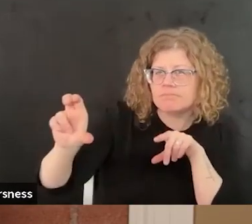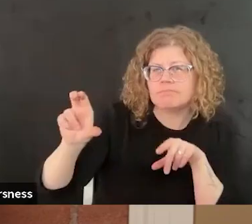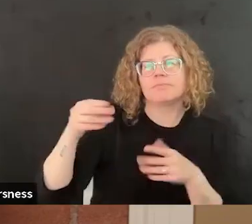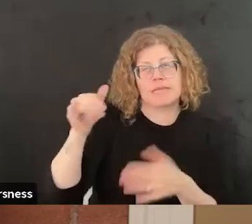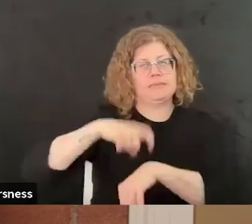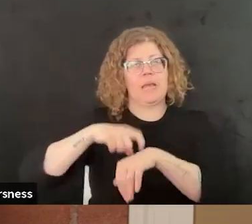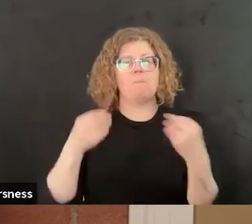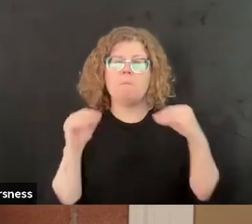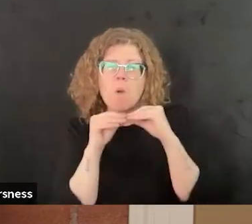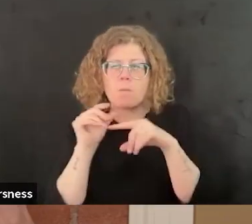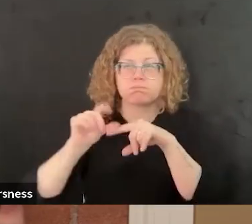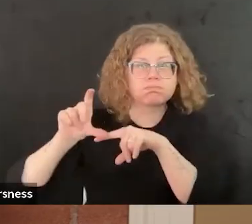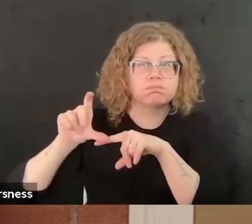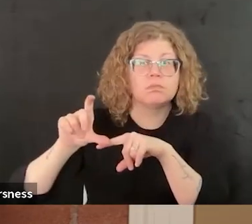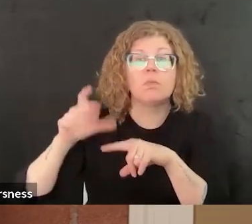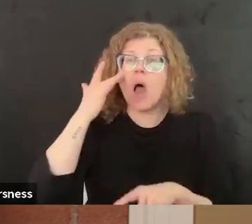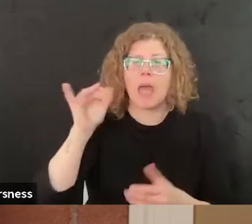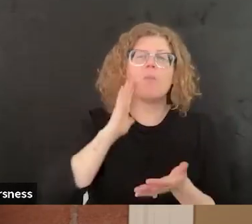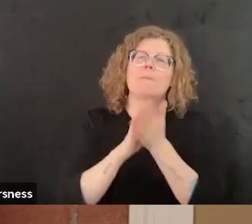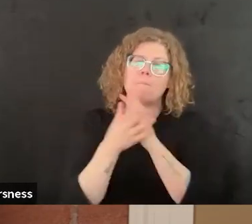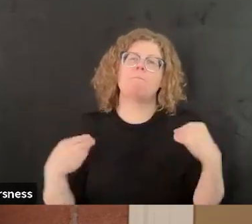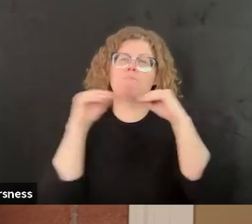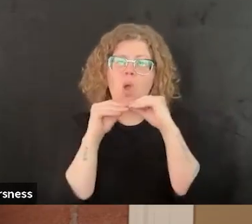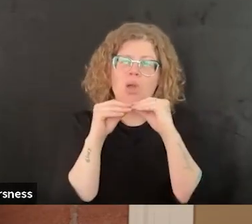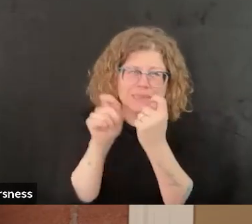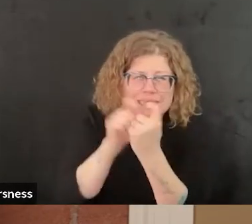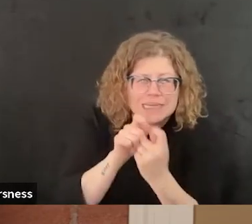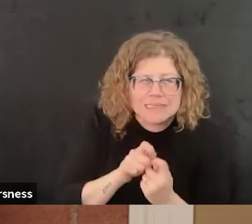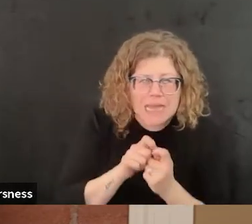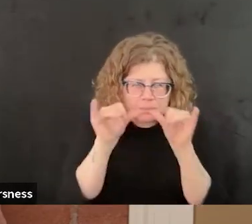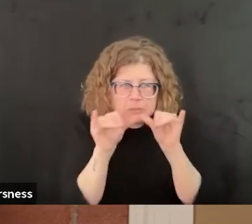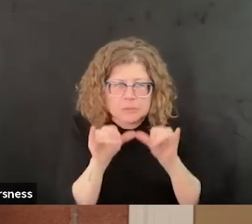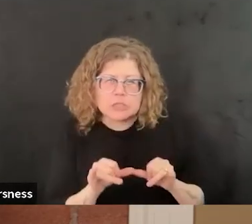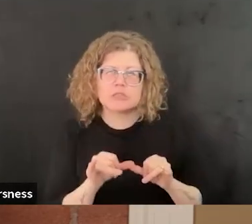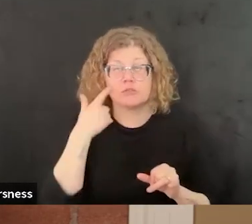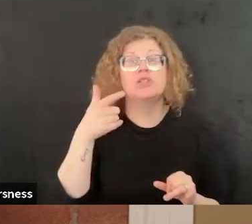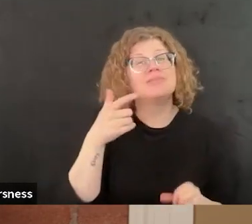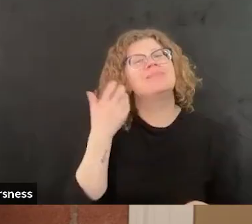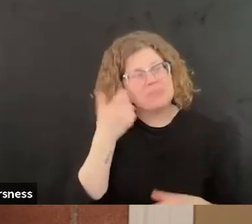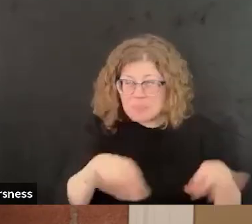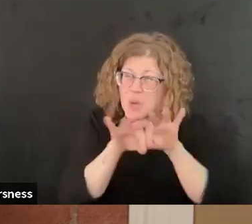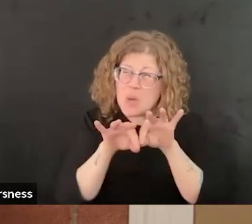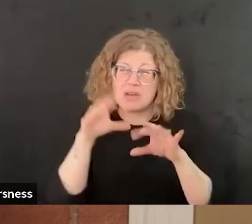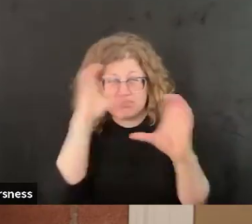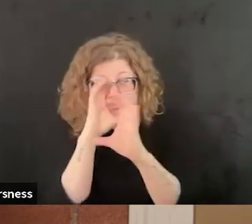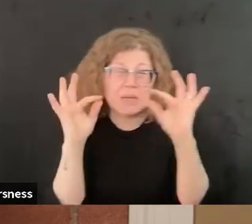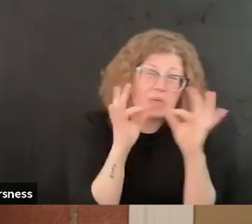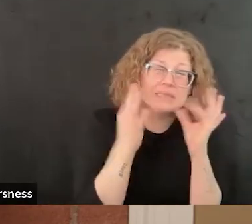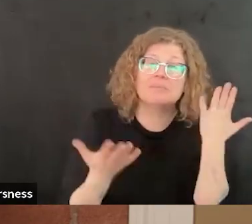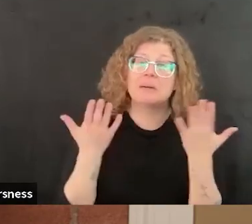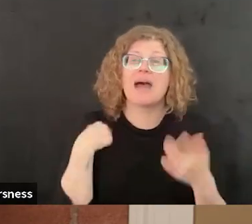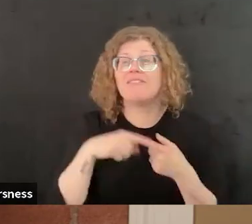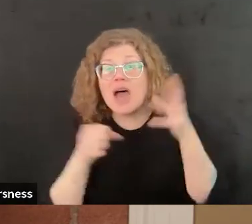delivered to you at that time as you go into the detailed design process, because you're going to need to get some estimates. You're going to need to